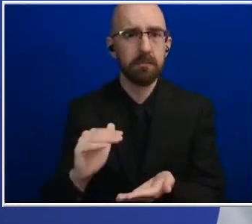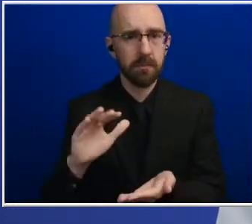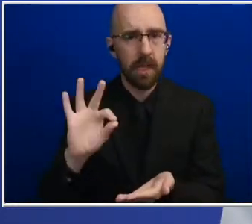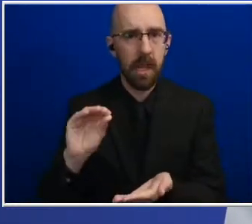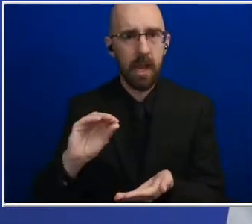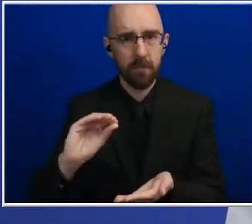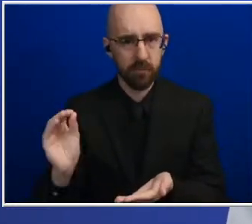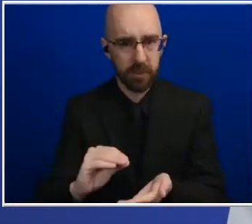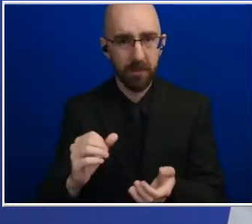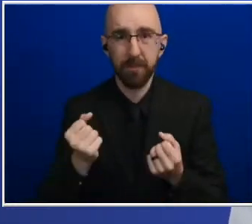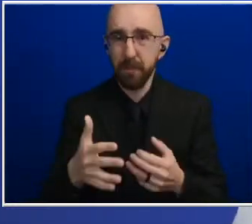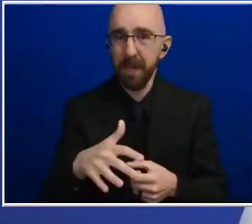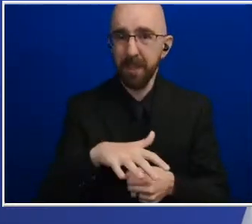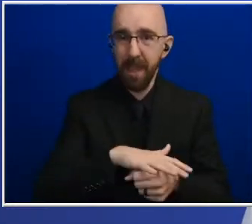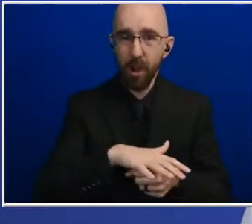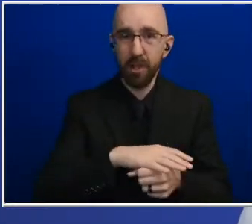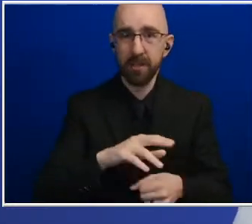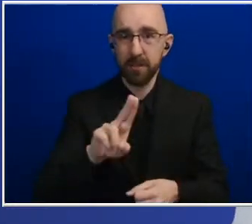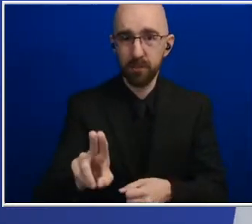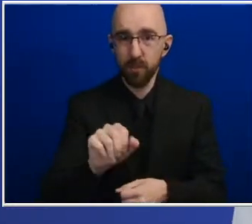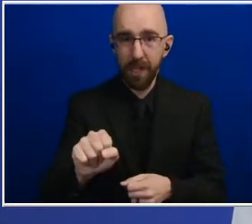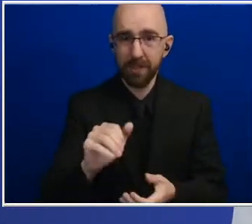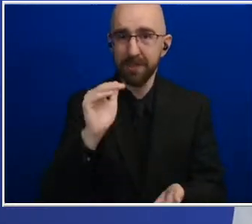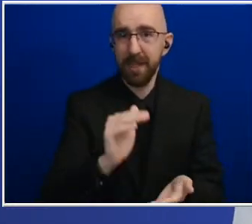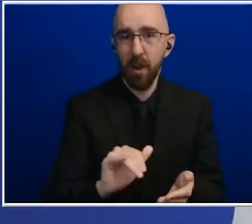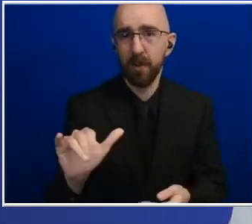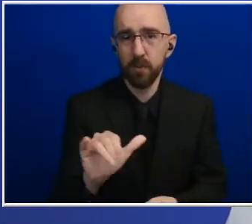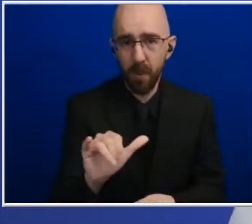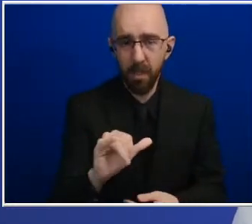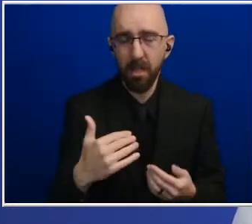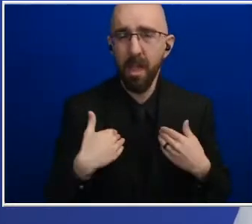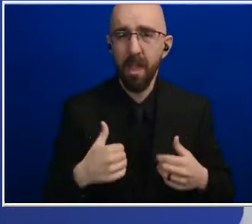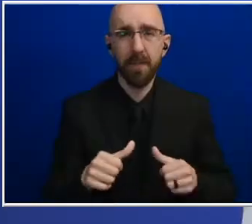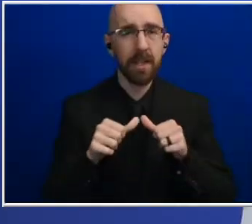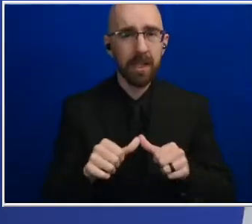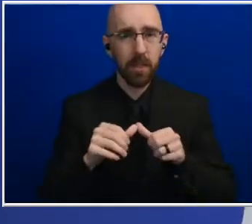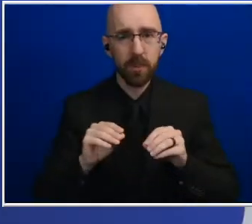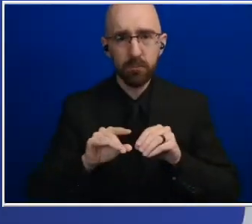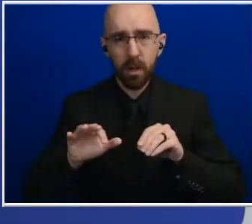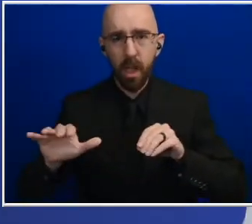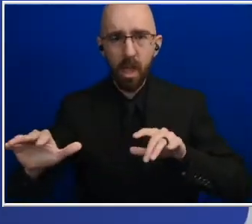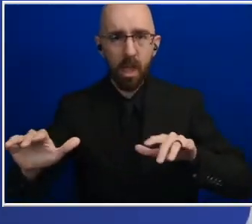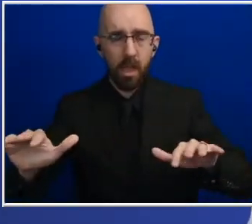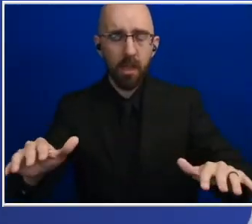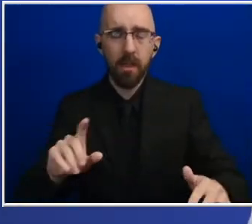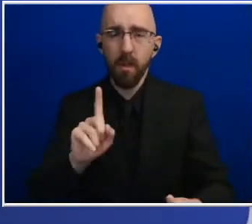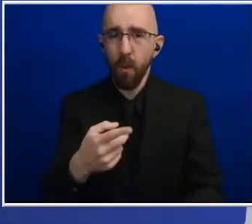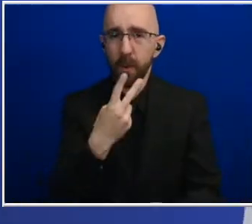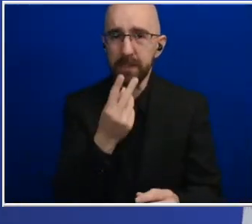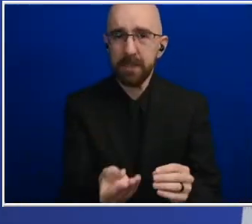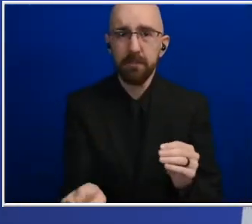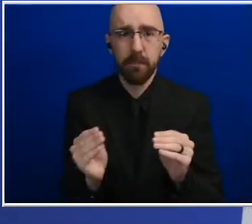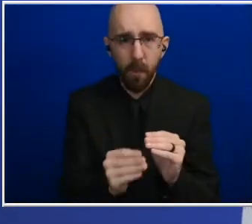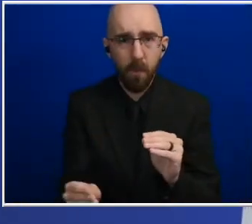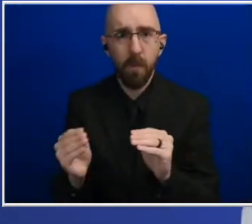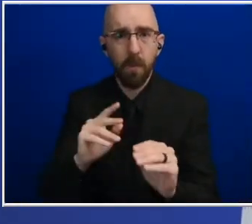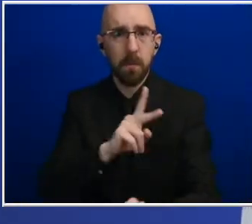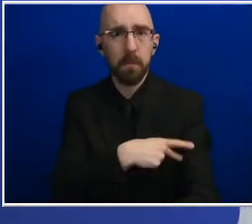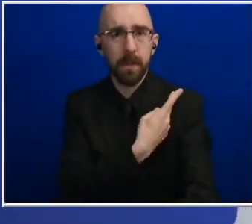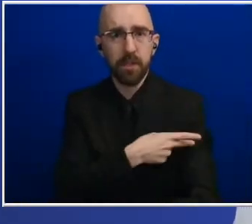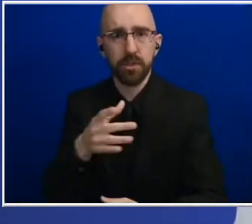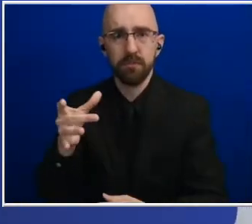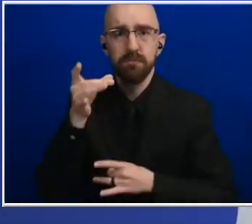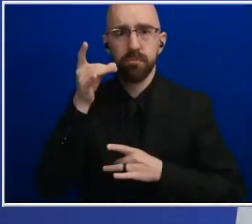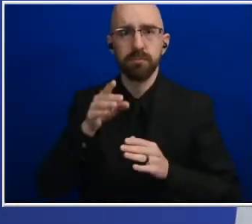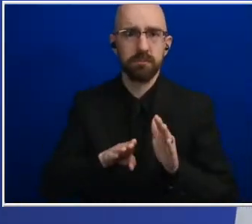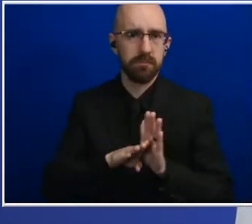in the nation are down to that as well. And so you have this continued spread. You will only see more patients developing this disease.